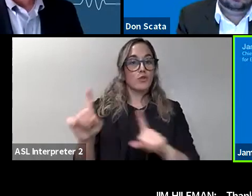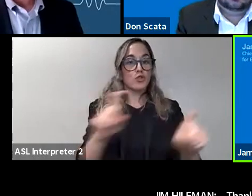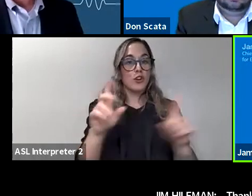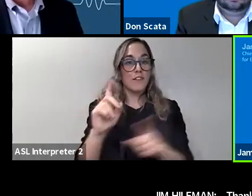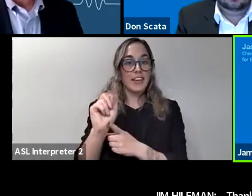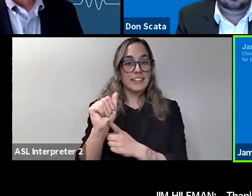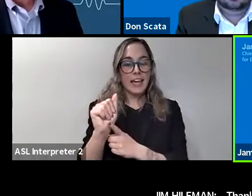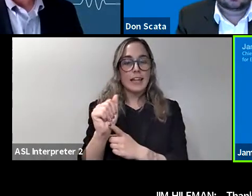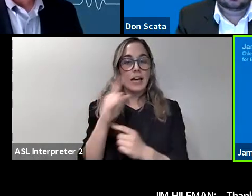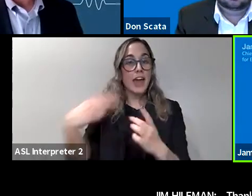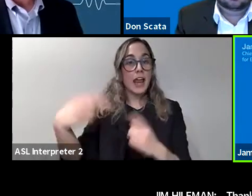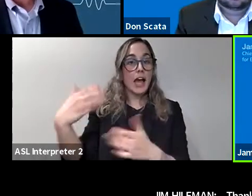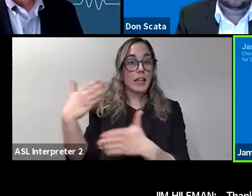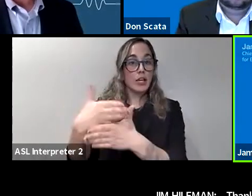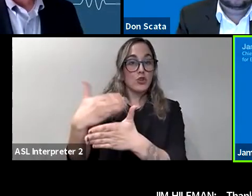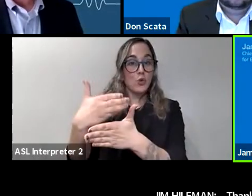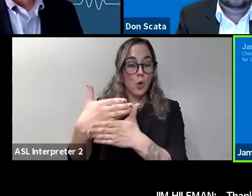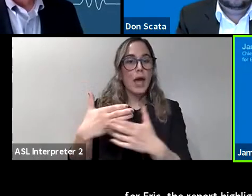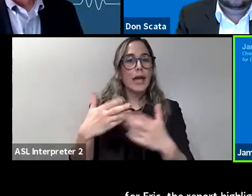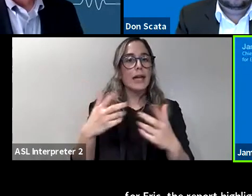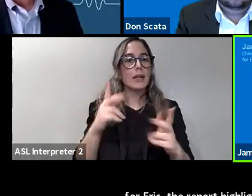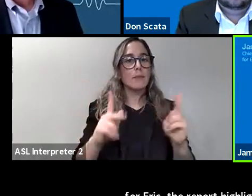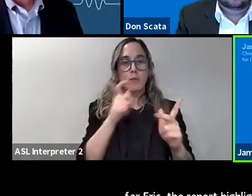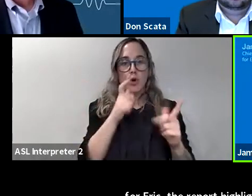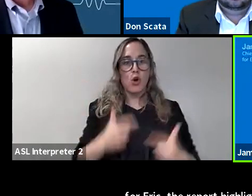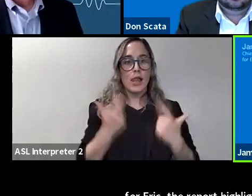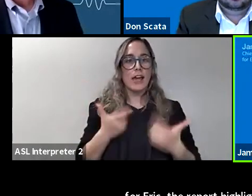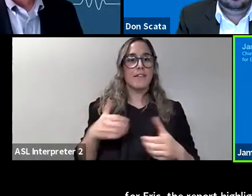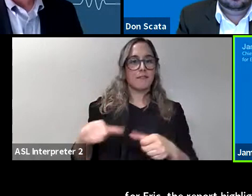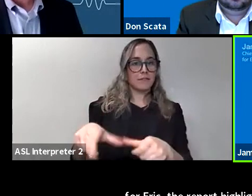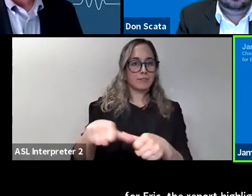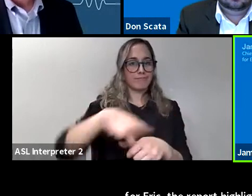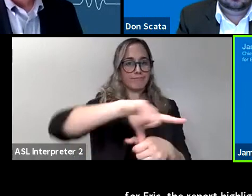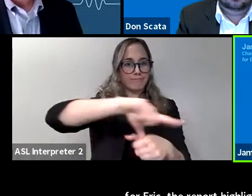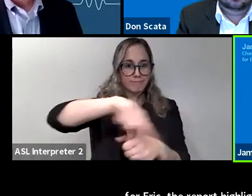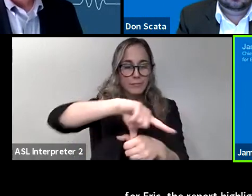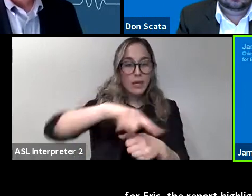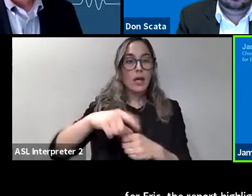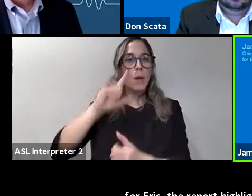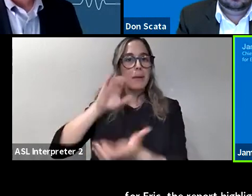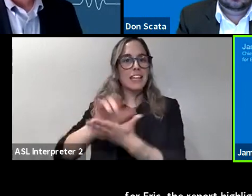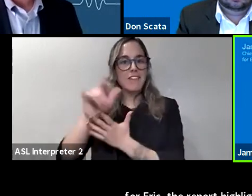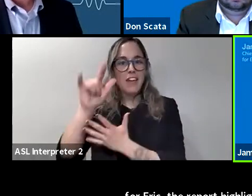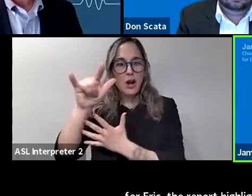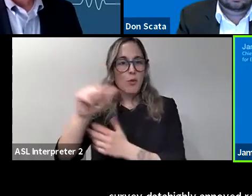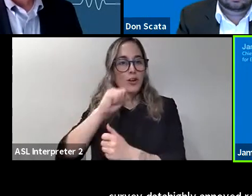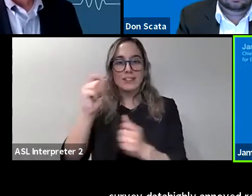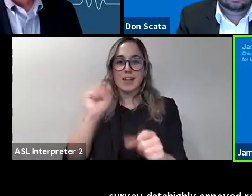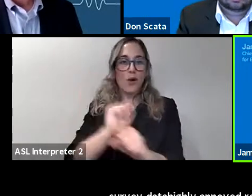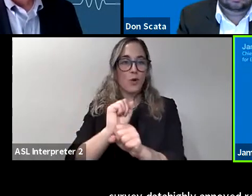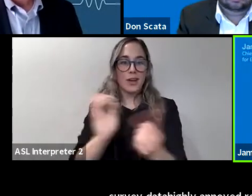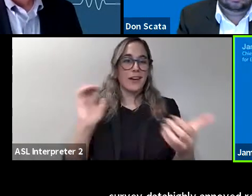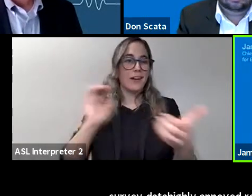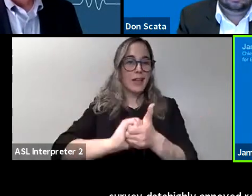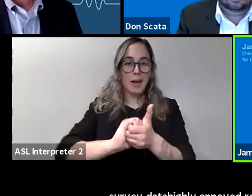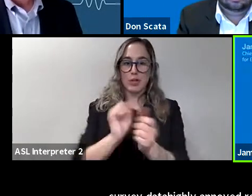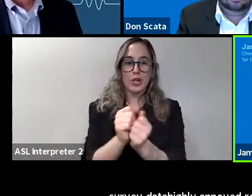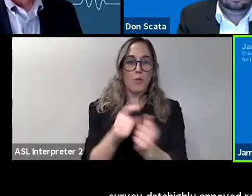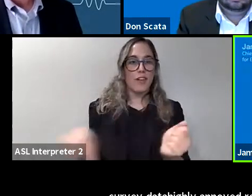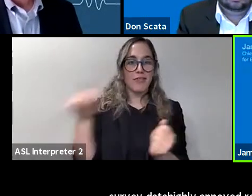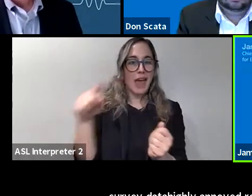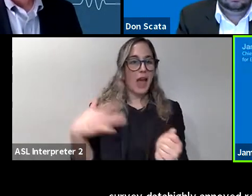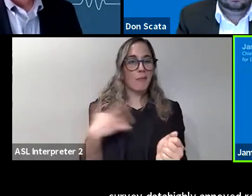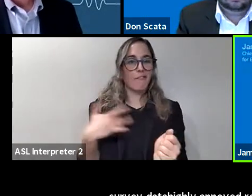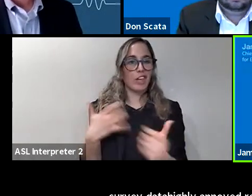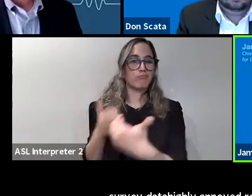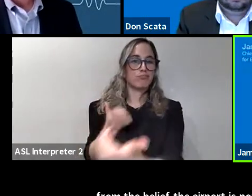highly annoyed residents are impacted by the belief that the airport is not working collaboratively with them. Was there